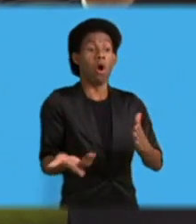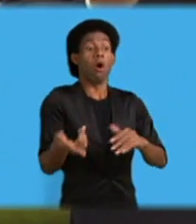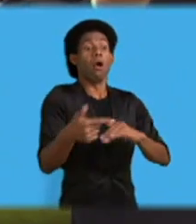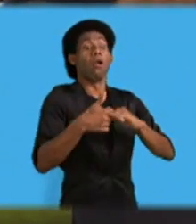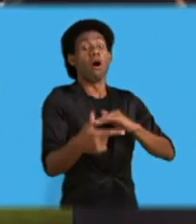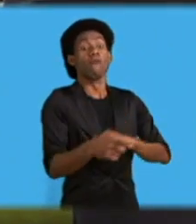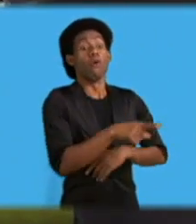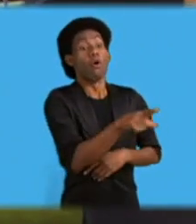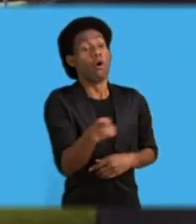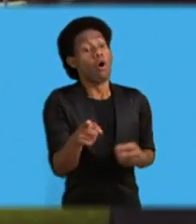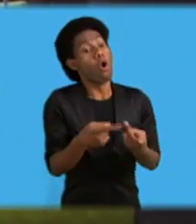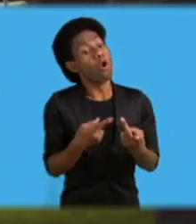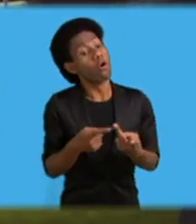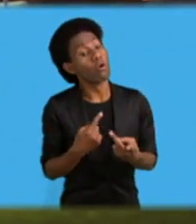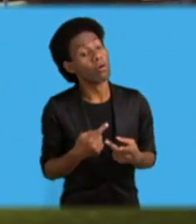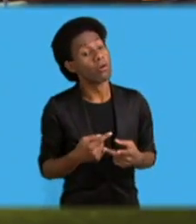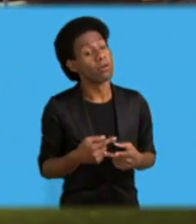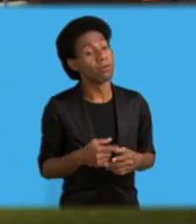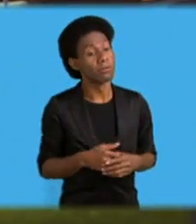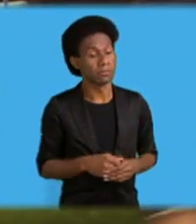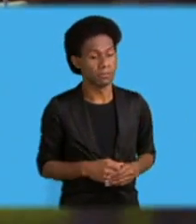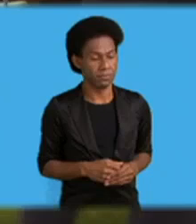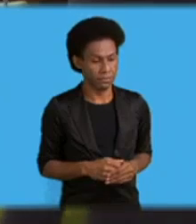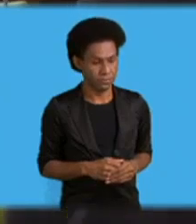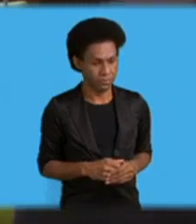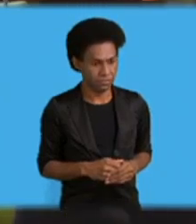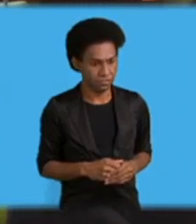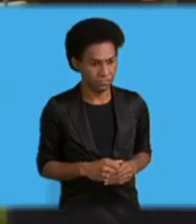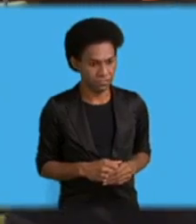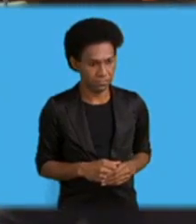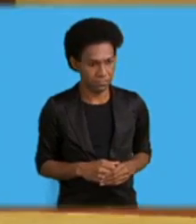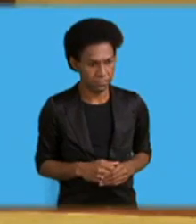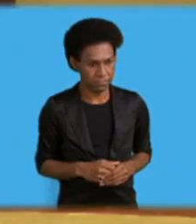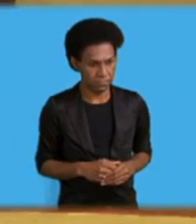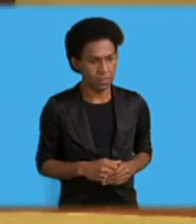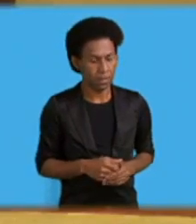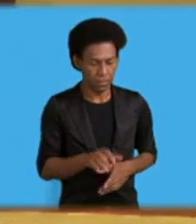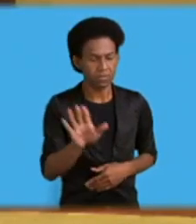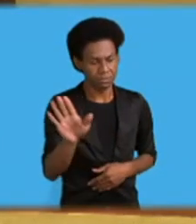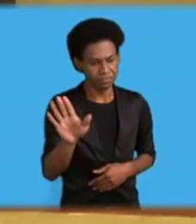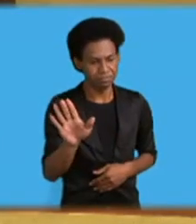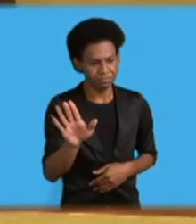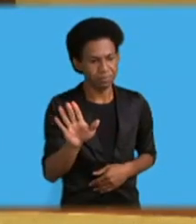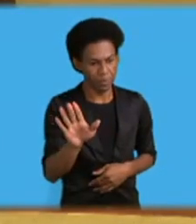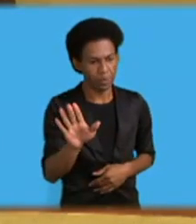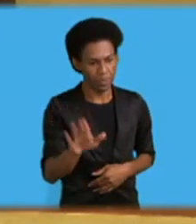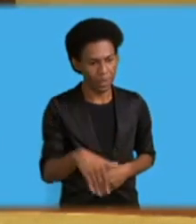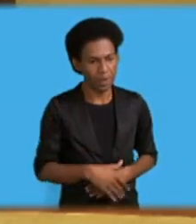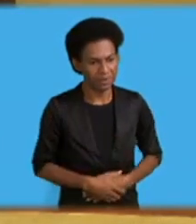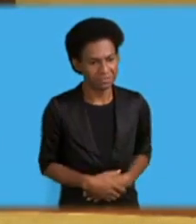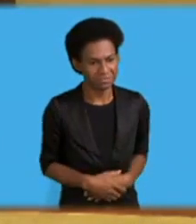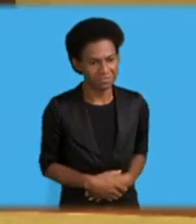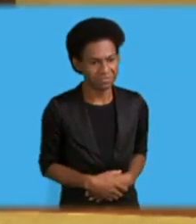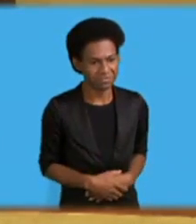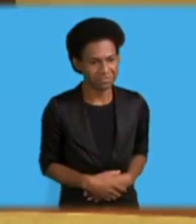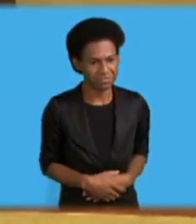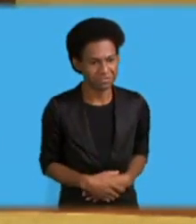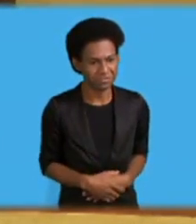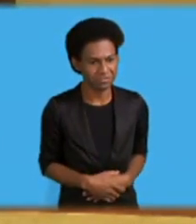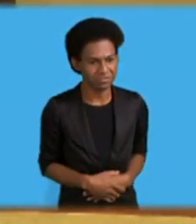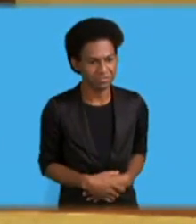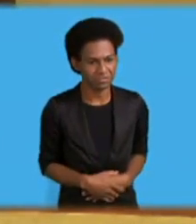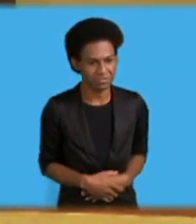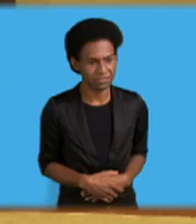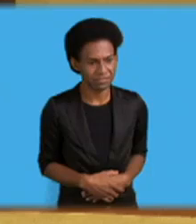me answer it. Madam Speaker, next. Point of order. I don't think the